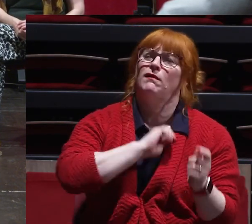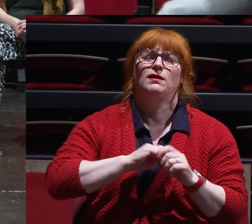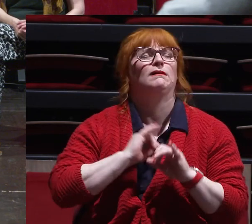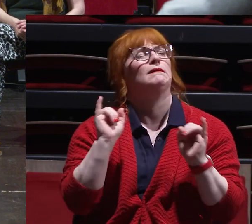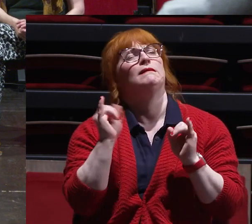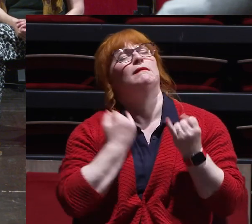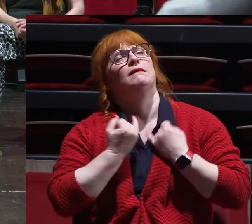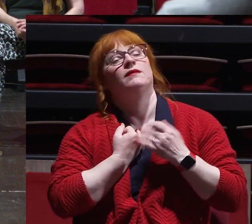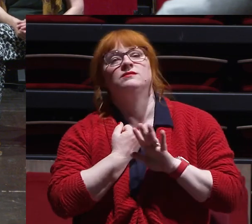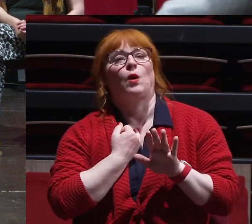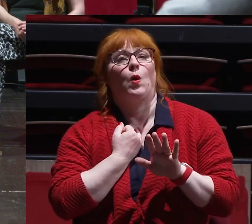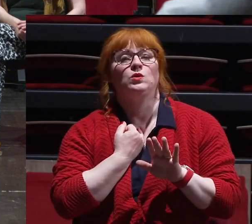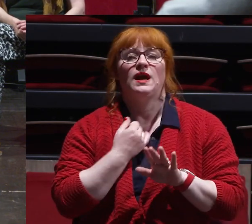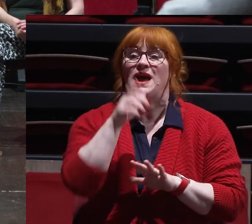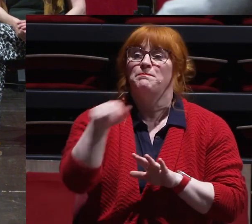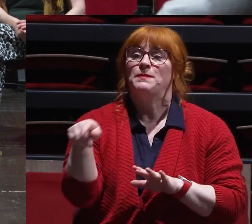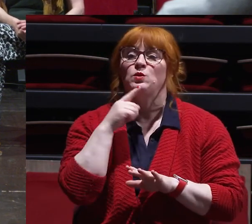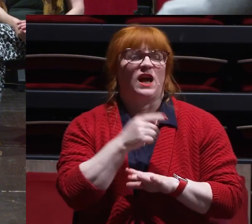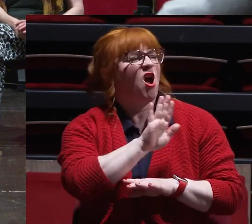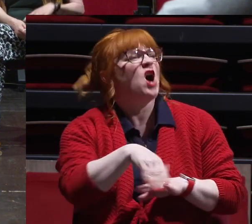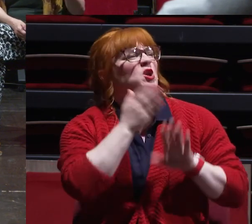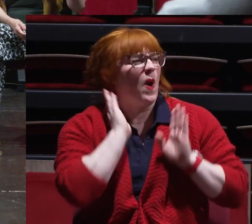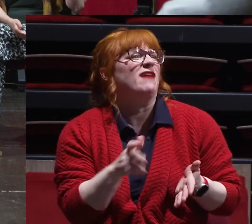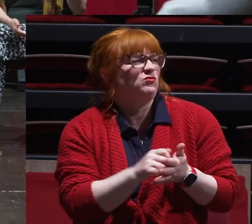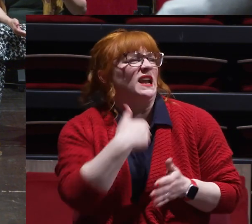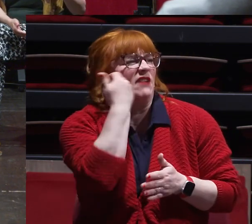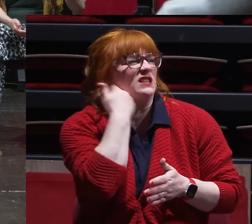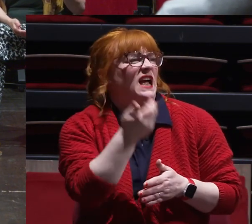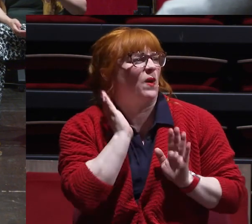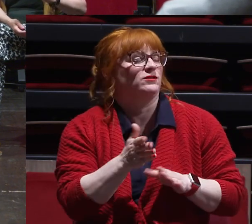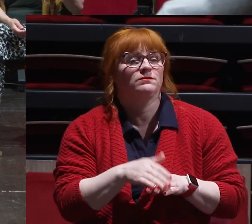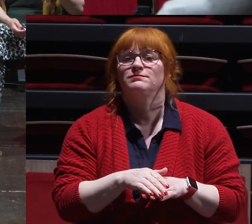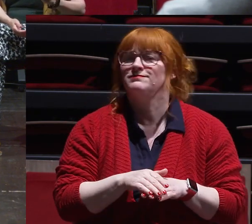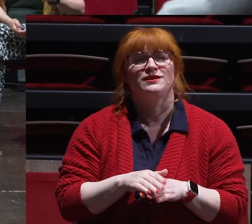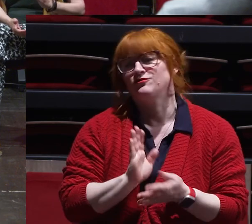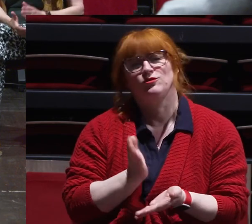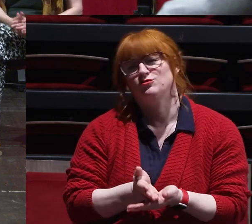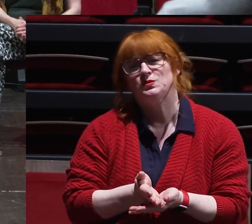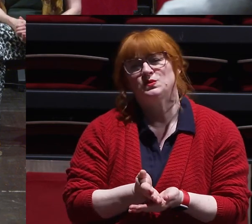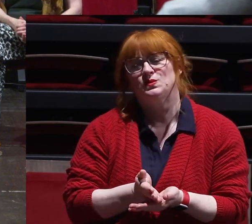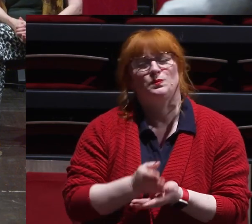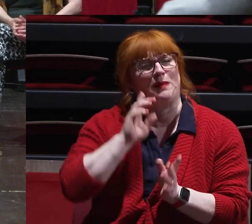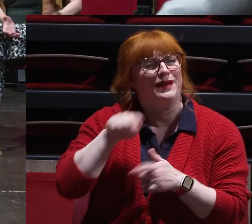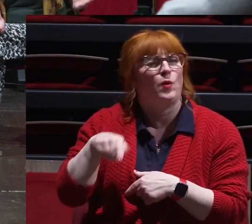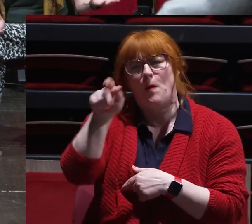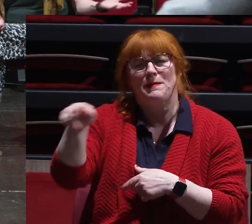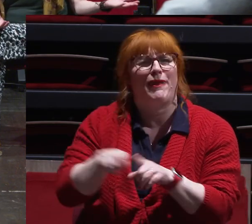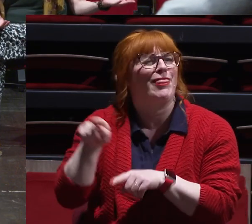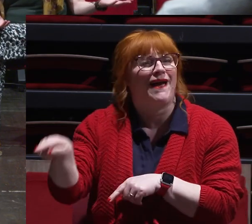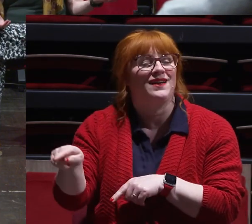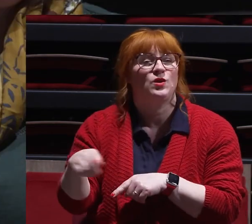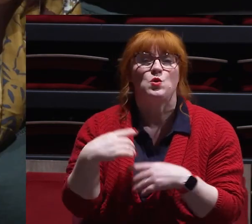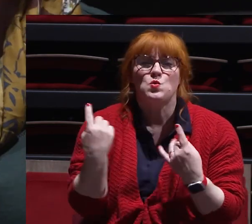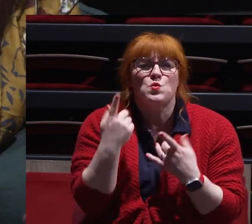on yourself. You know, don't listen to people who say things like, you must write every day or you're not a writer. It's just not